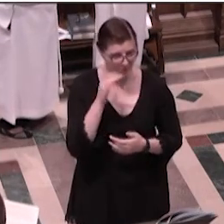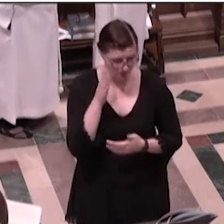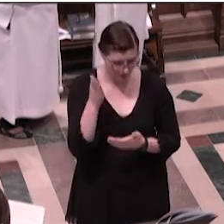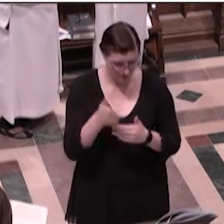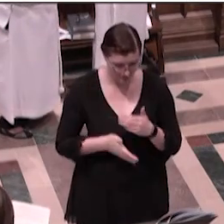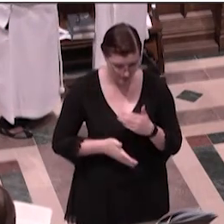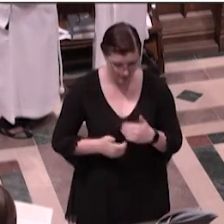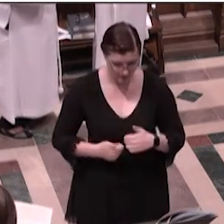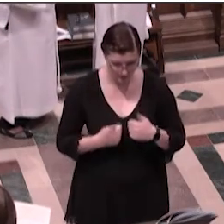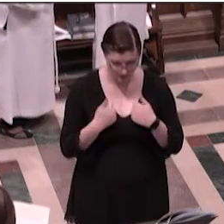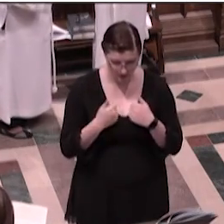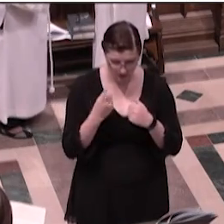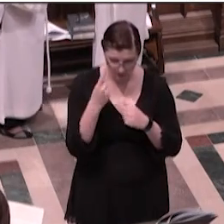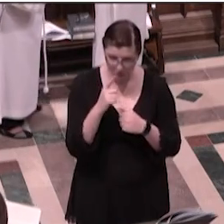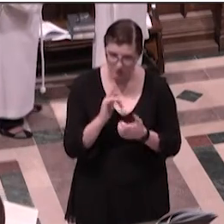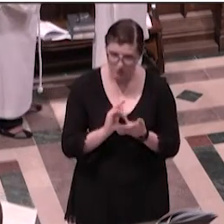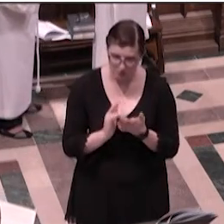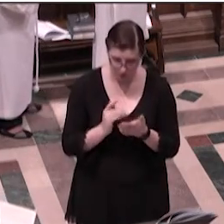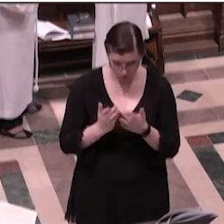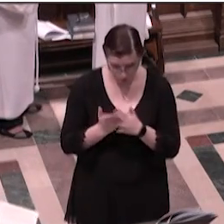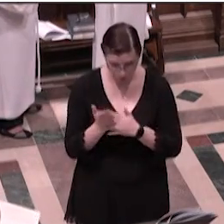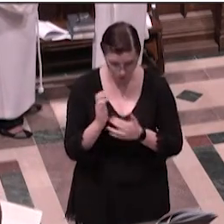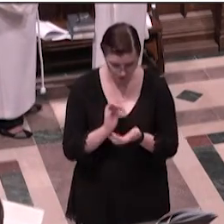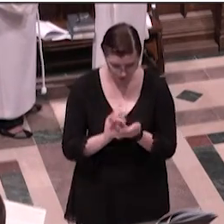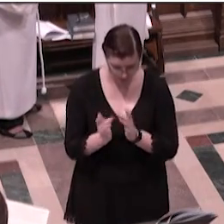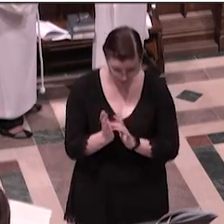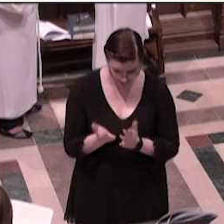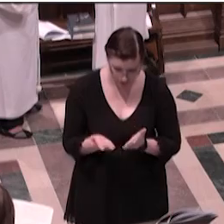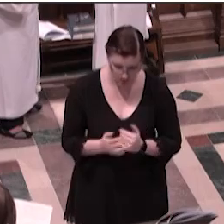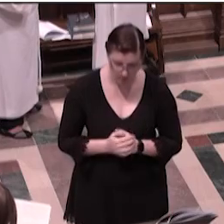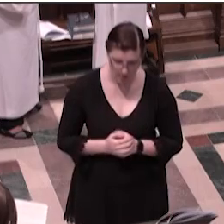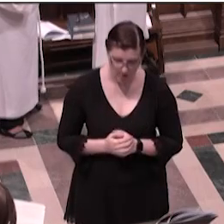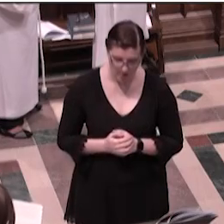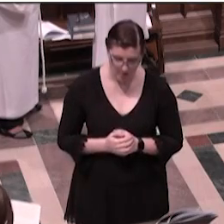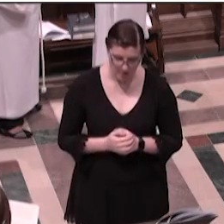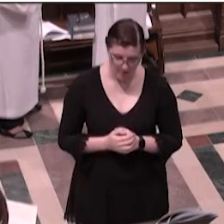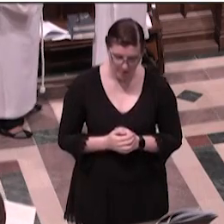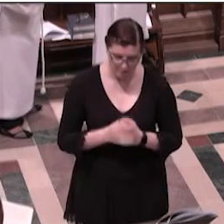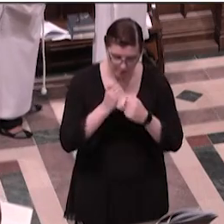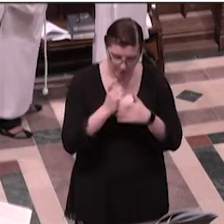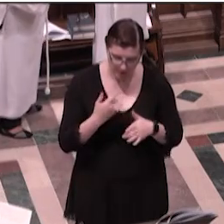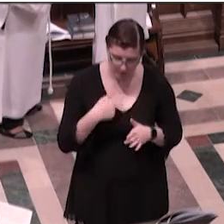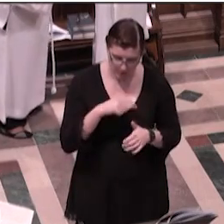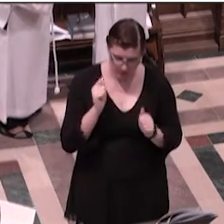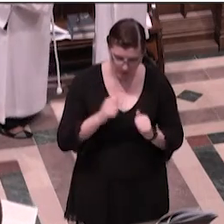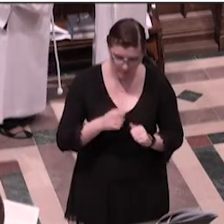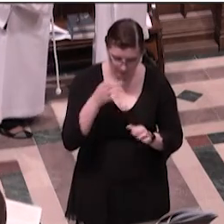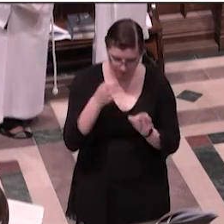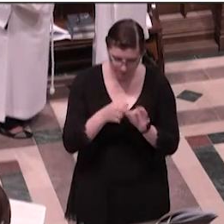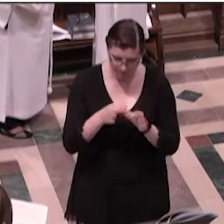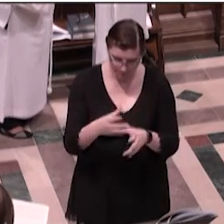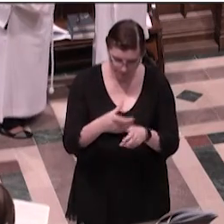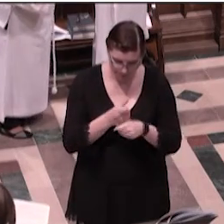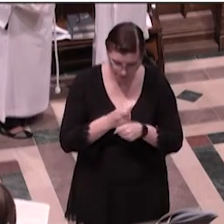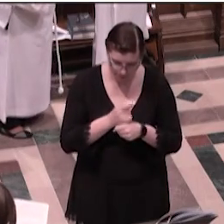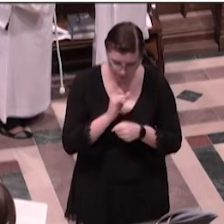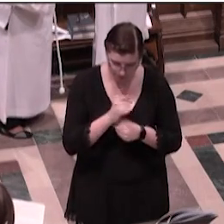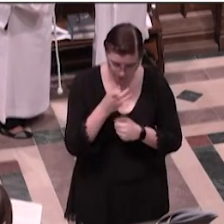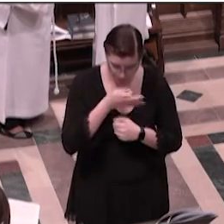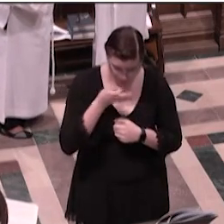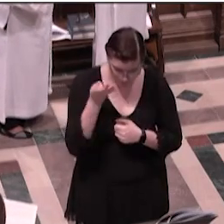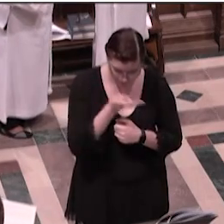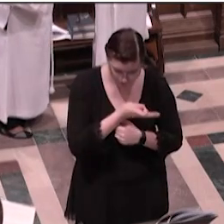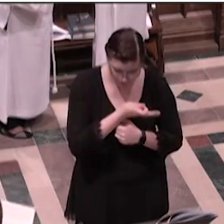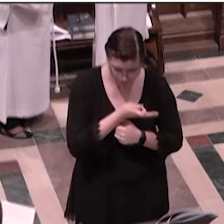may faithfully receive this holy sacrament and serve you in unity, constancy, and peace. And at the last day, bring us with all